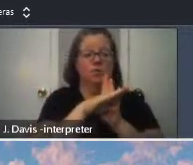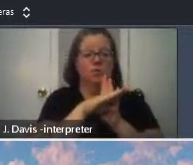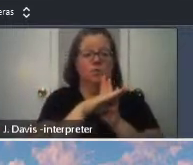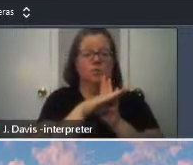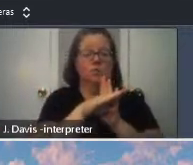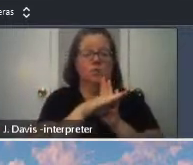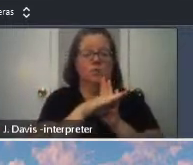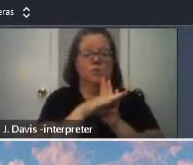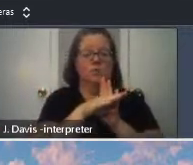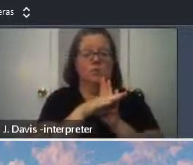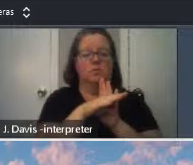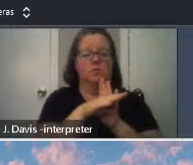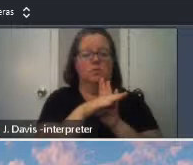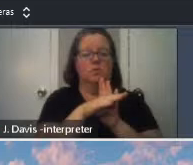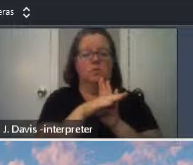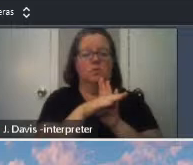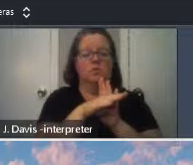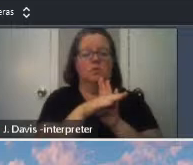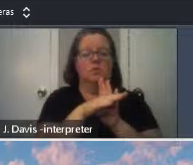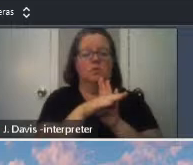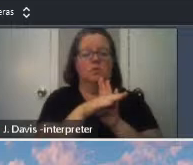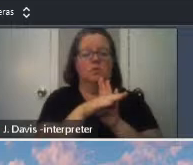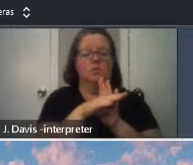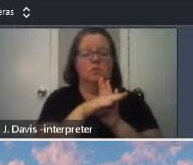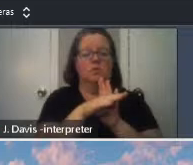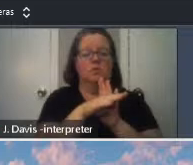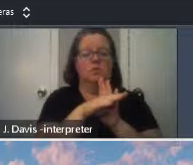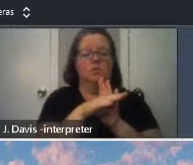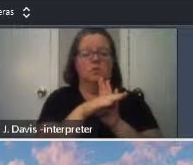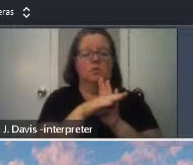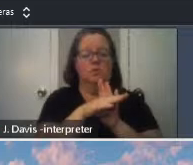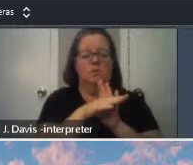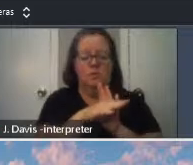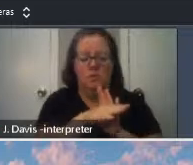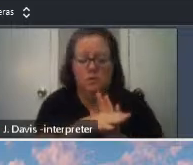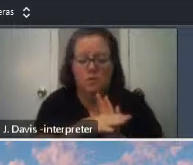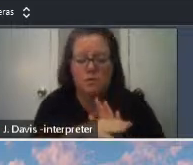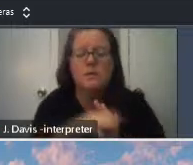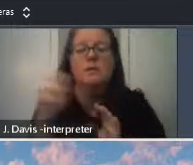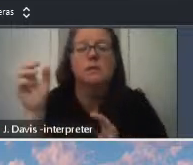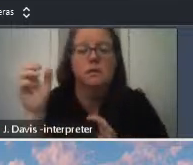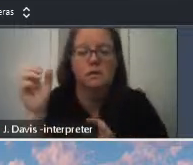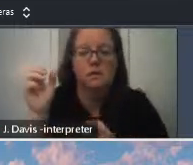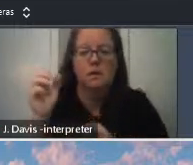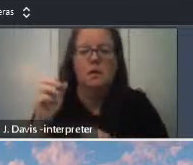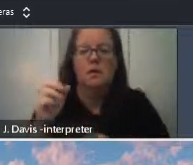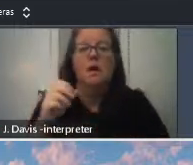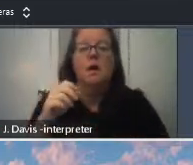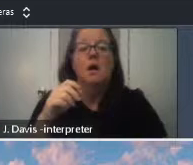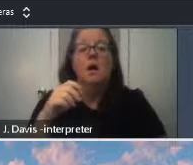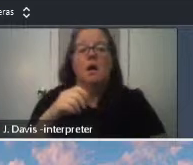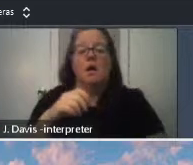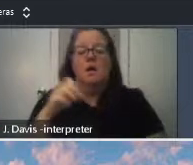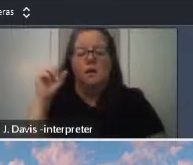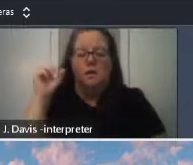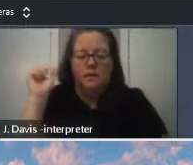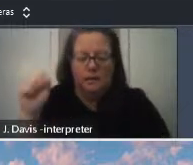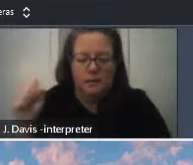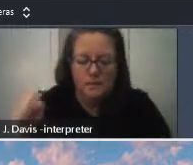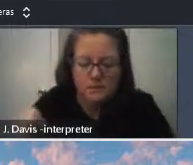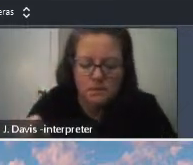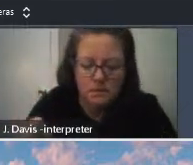than a year ago, had, already started renovation and done quite a bit of it. And if you saw